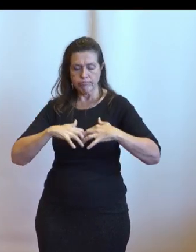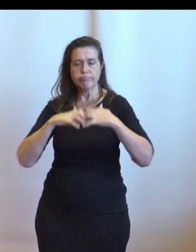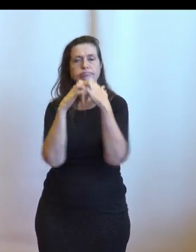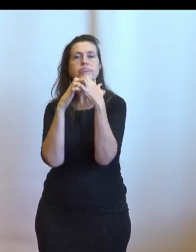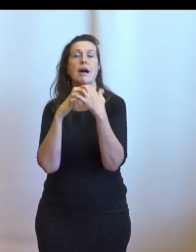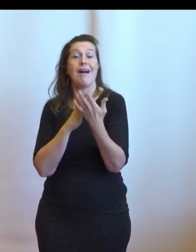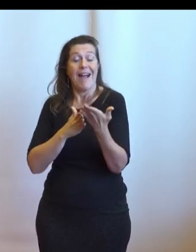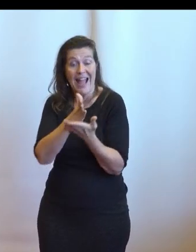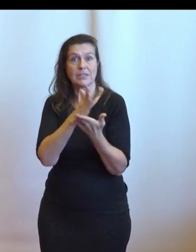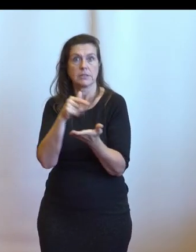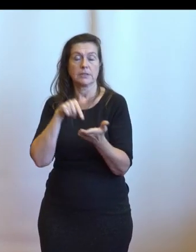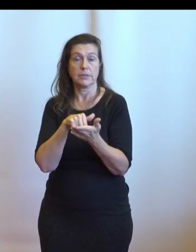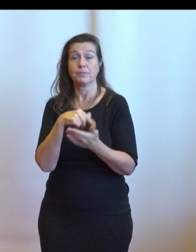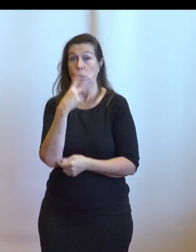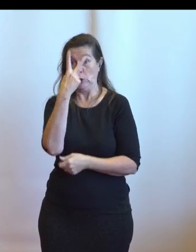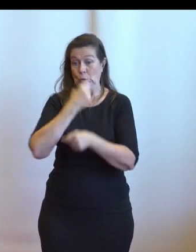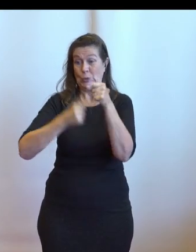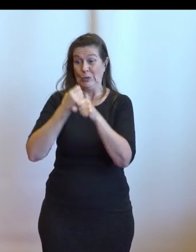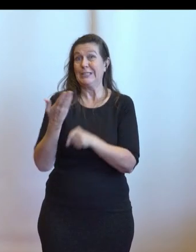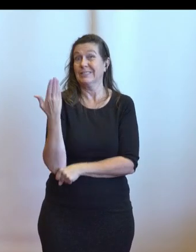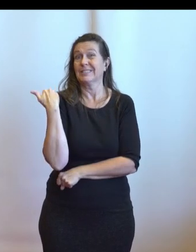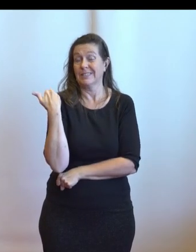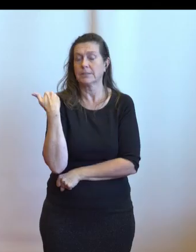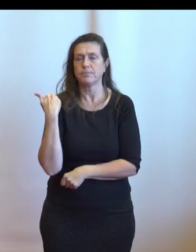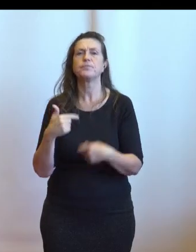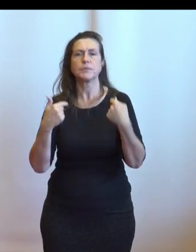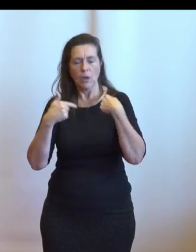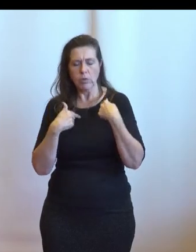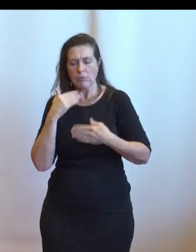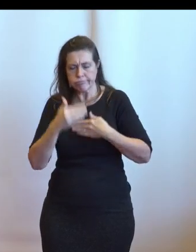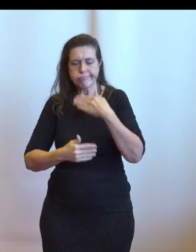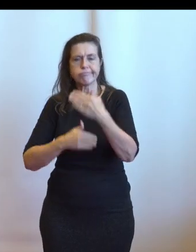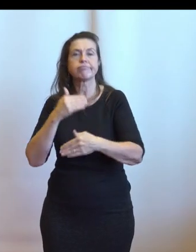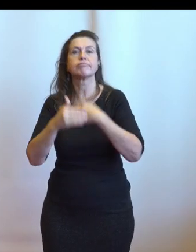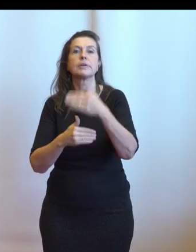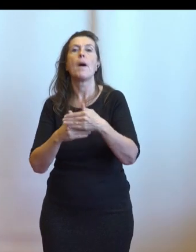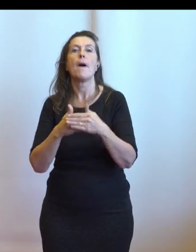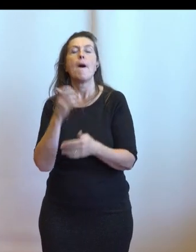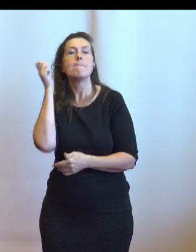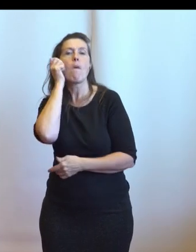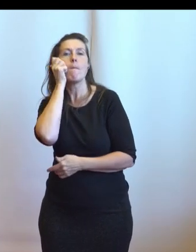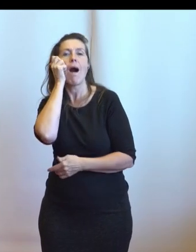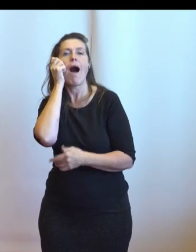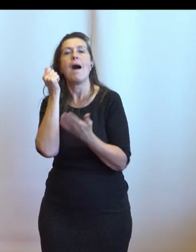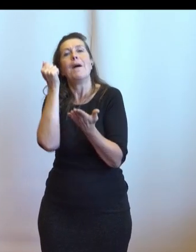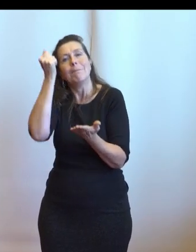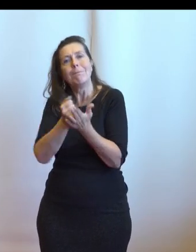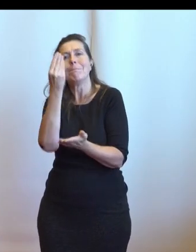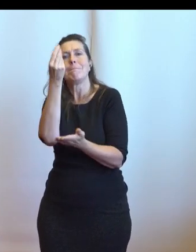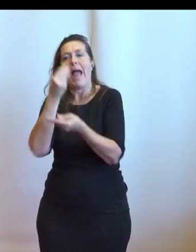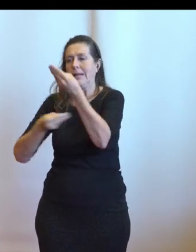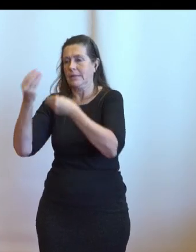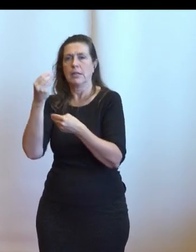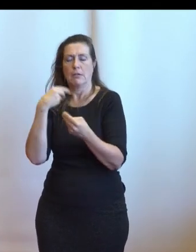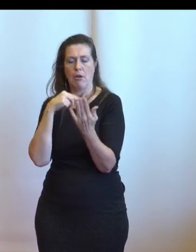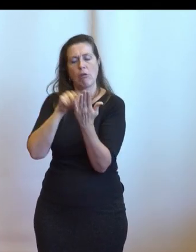cost saving. A couple of years ago, we went through a process of looking at our mobile banking application. There were I'm going to say it